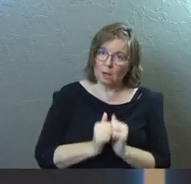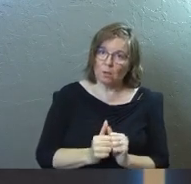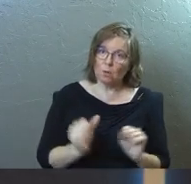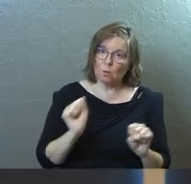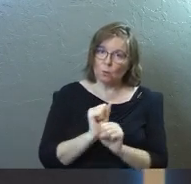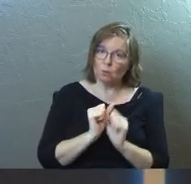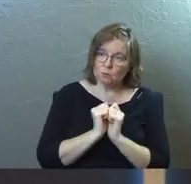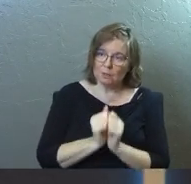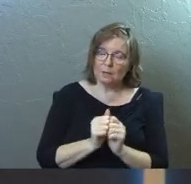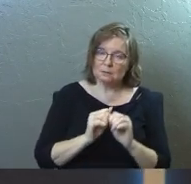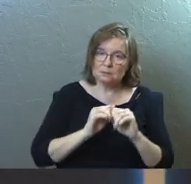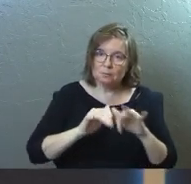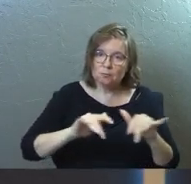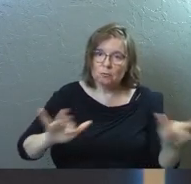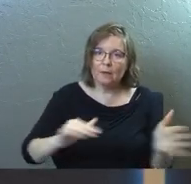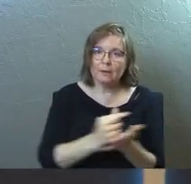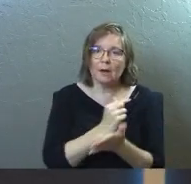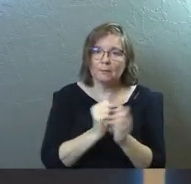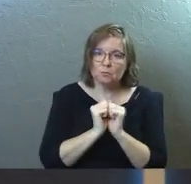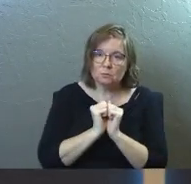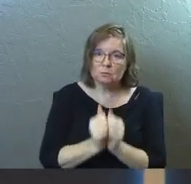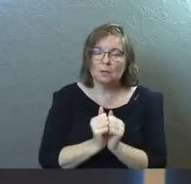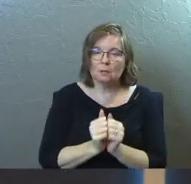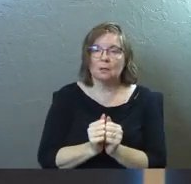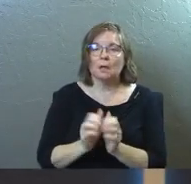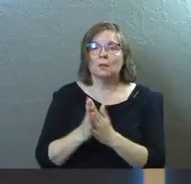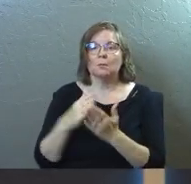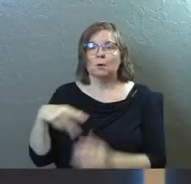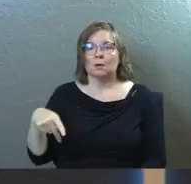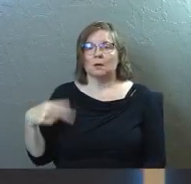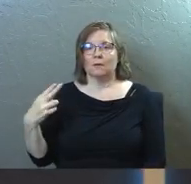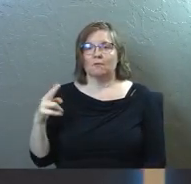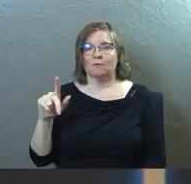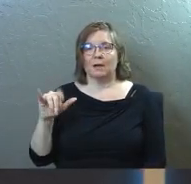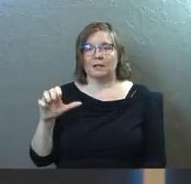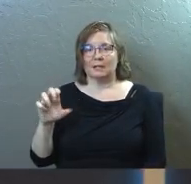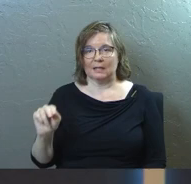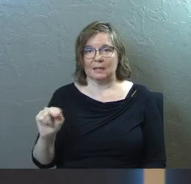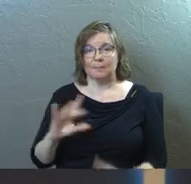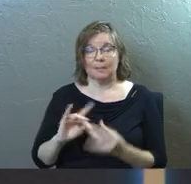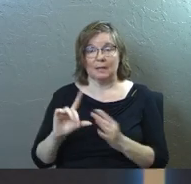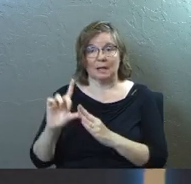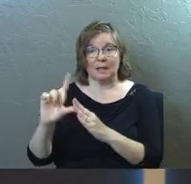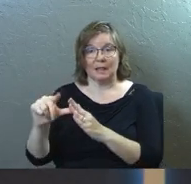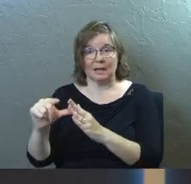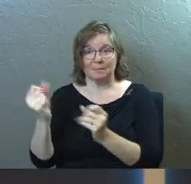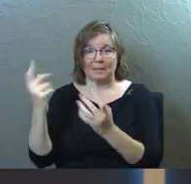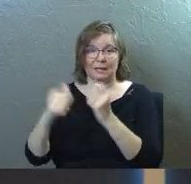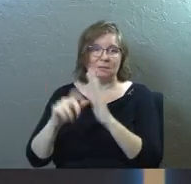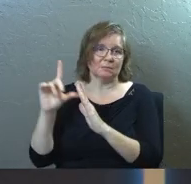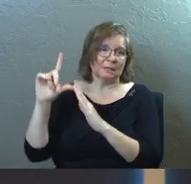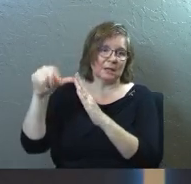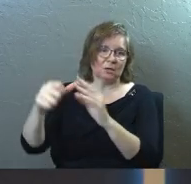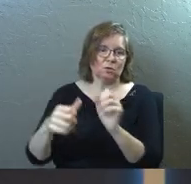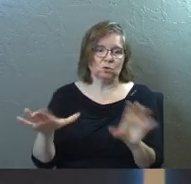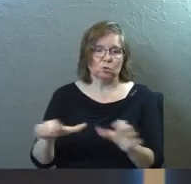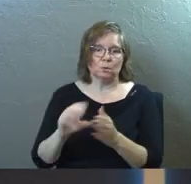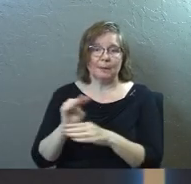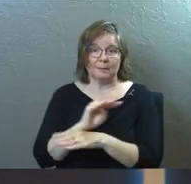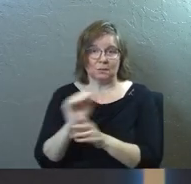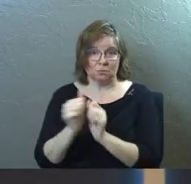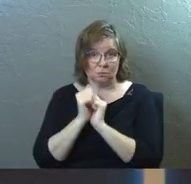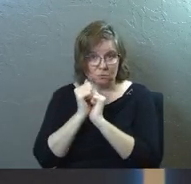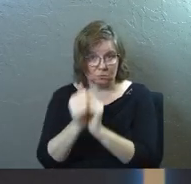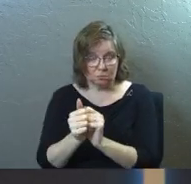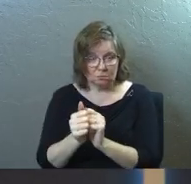together and to spread the good news together. The book of Philemon even mentions them later in years of ministry together, doing ministry